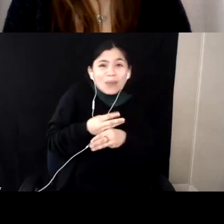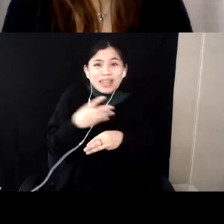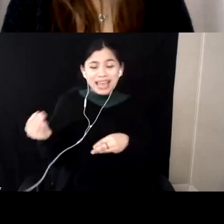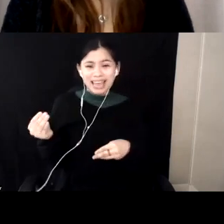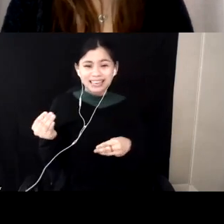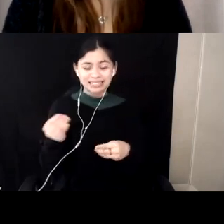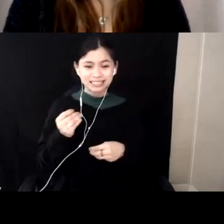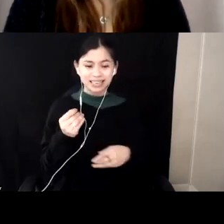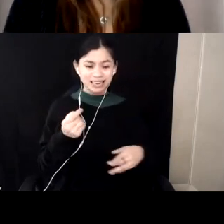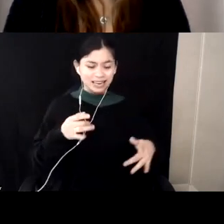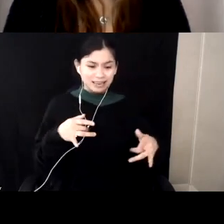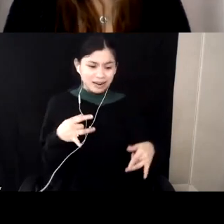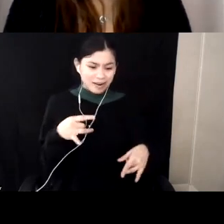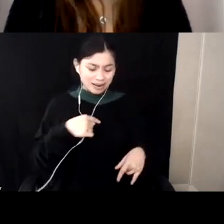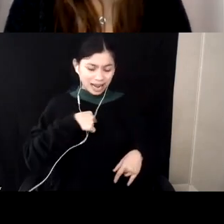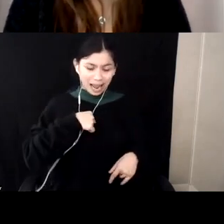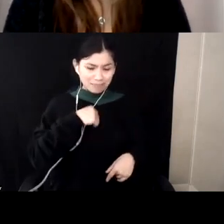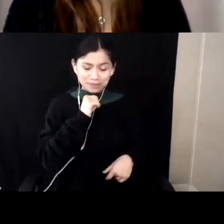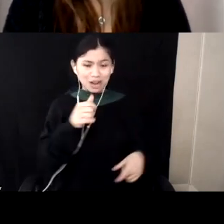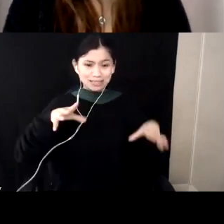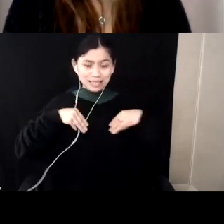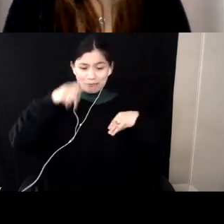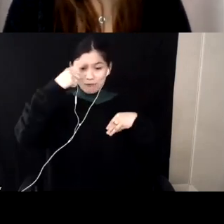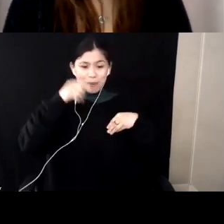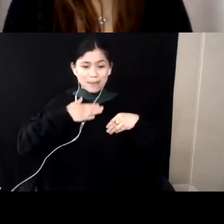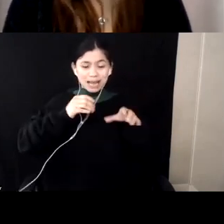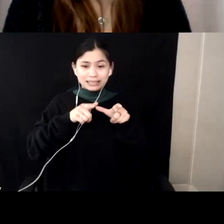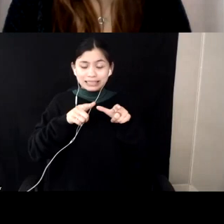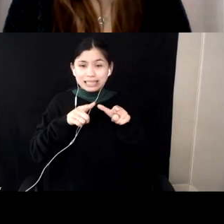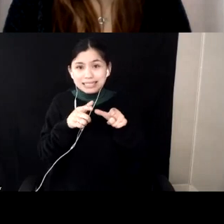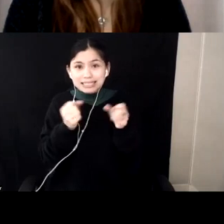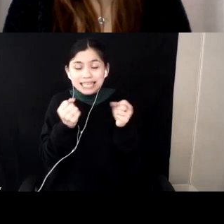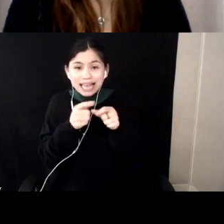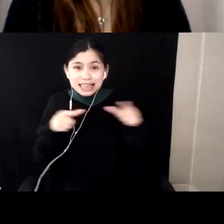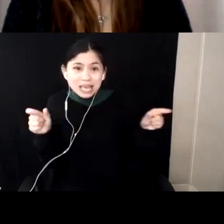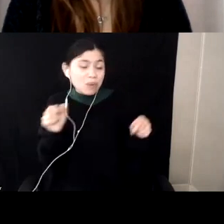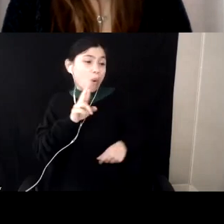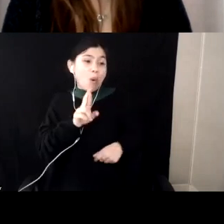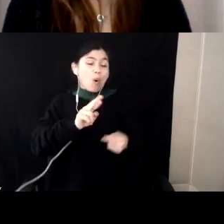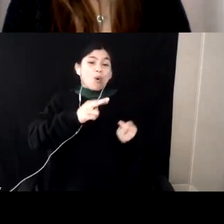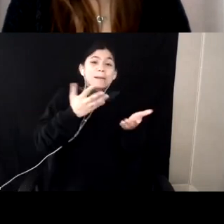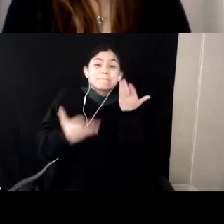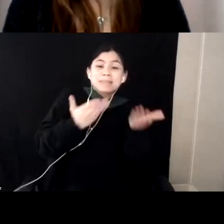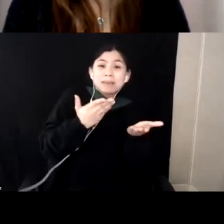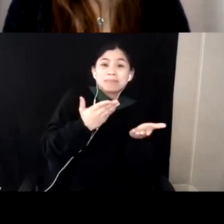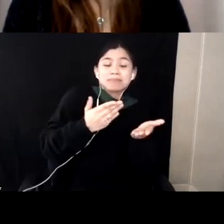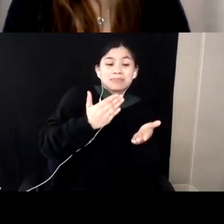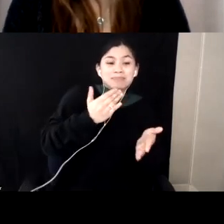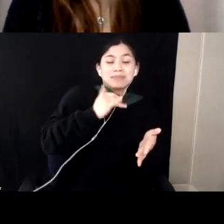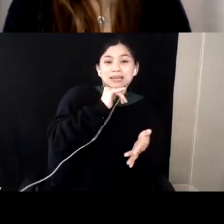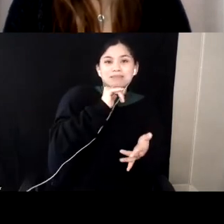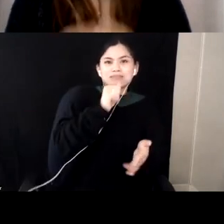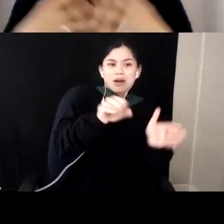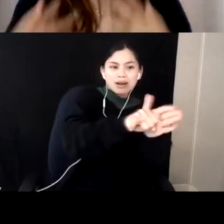not embrace their sign language, or it could be not identifying with the Spanish speaking